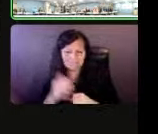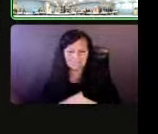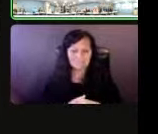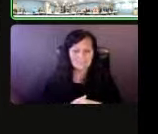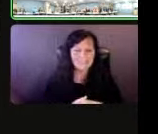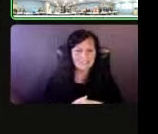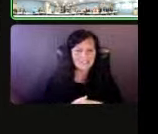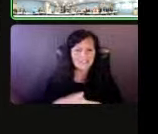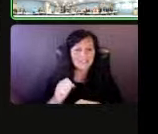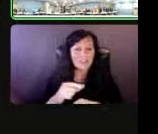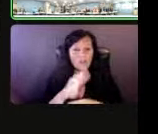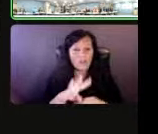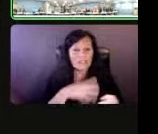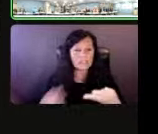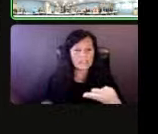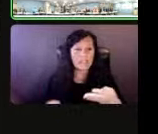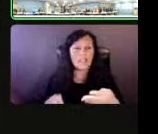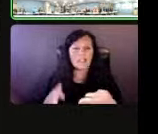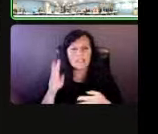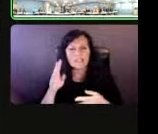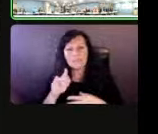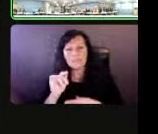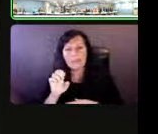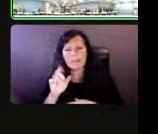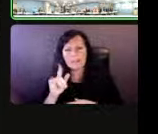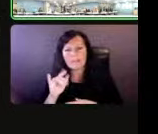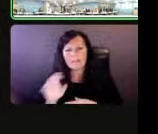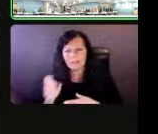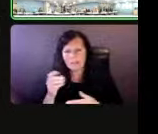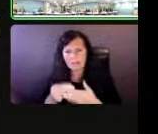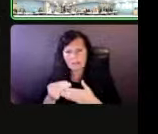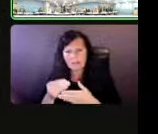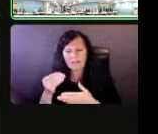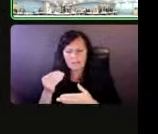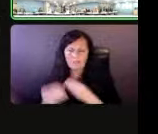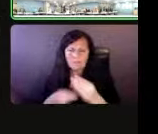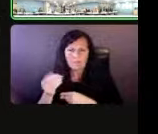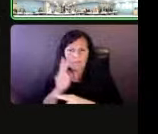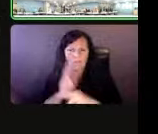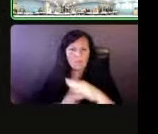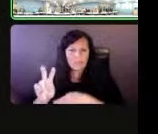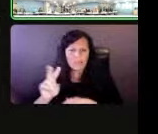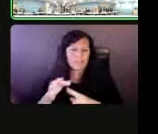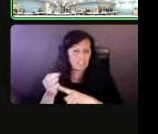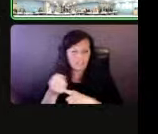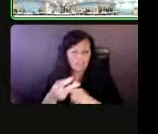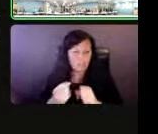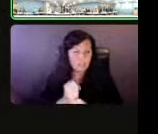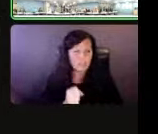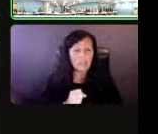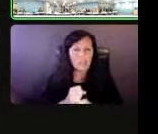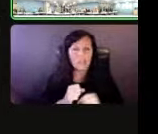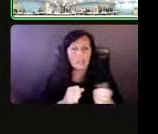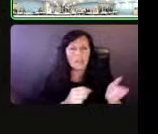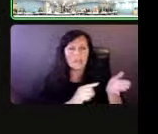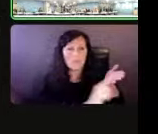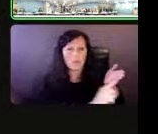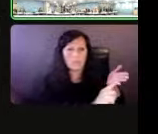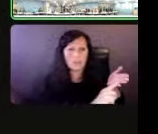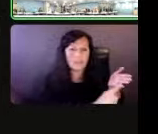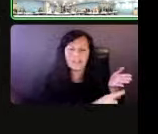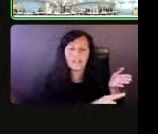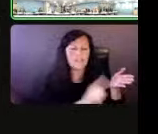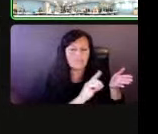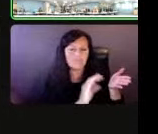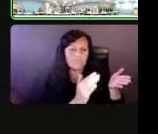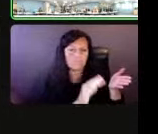So this is the baseline forecast, except for a couple more years. So if you look in the bottom right, it's the exact same picture as the previous slide,